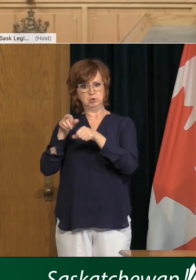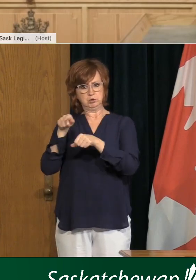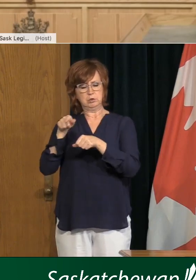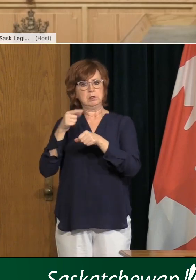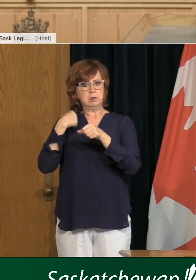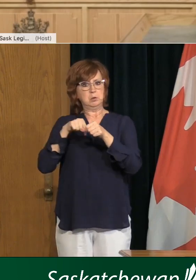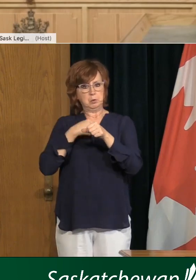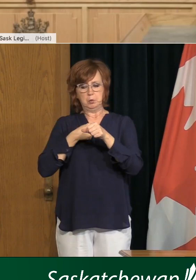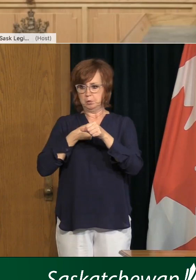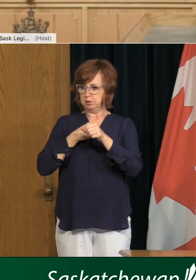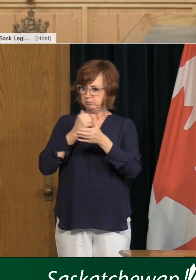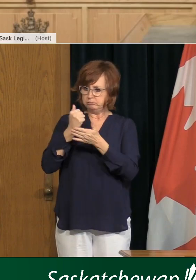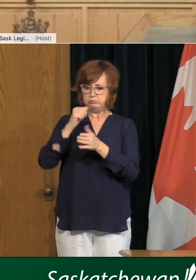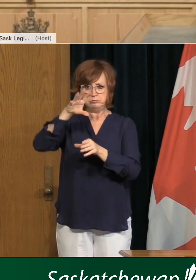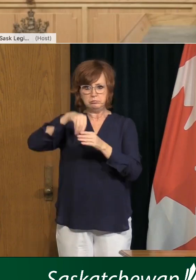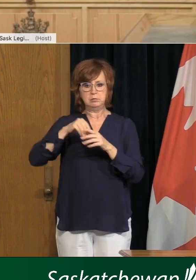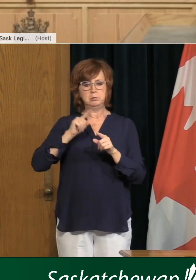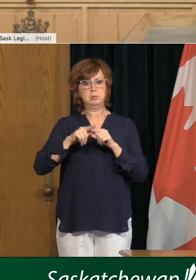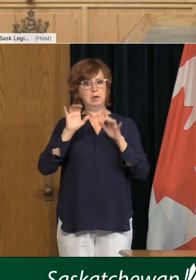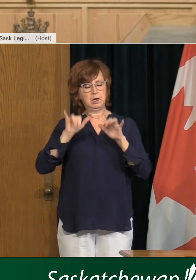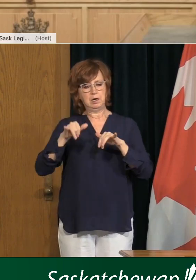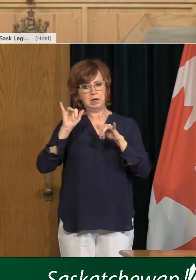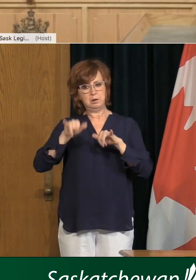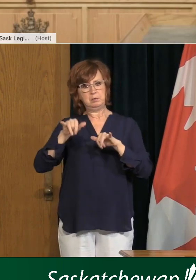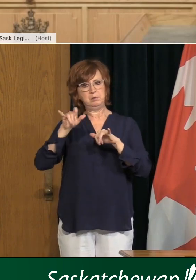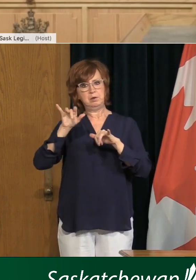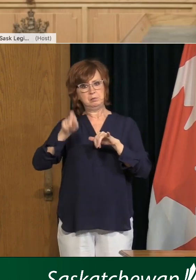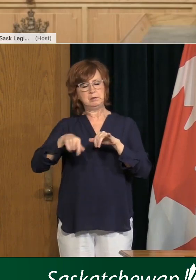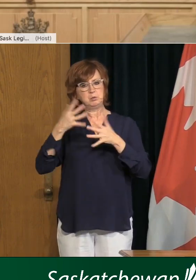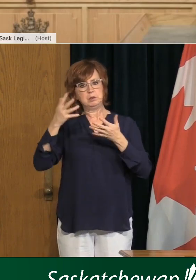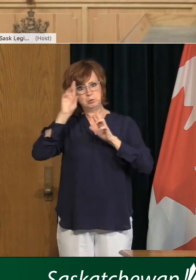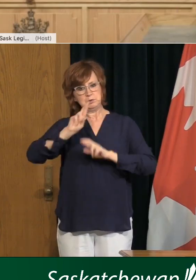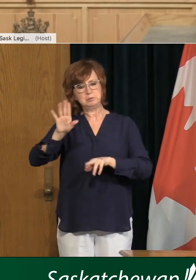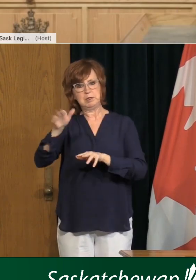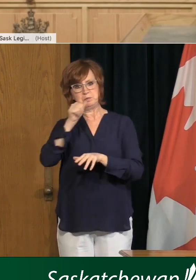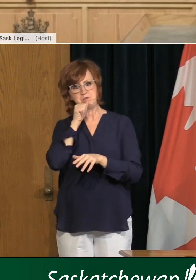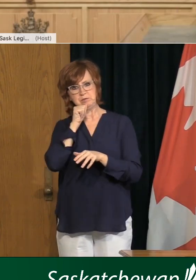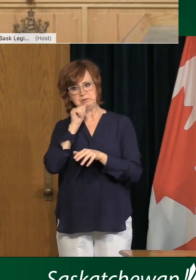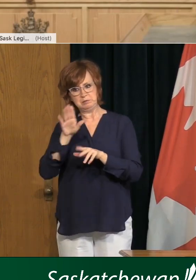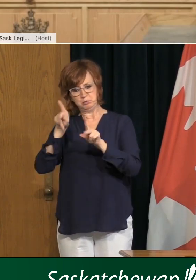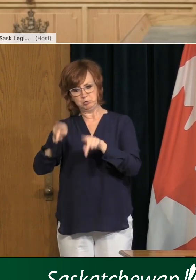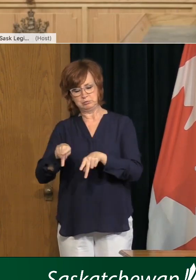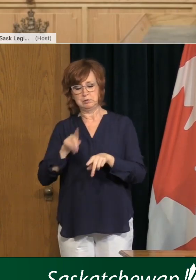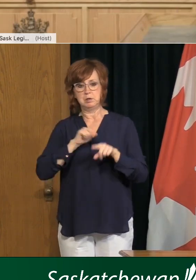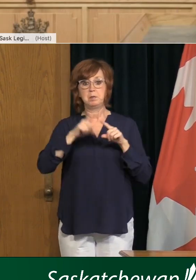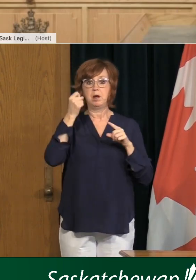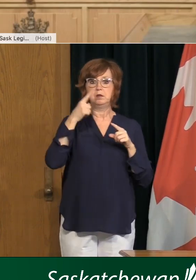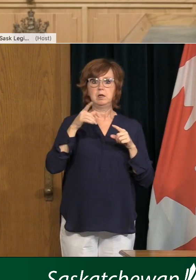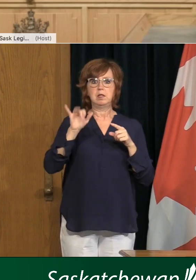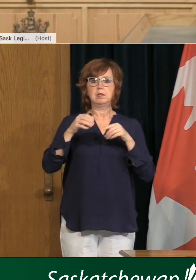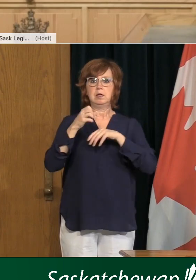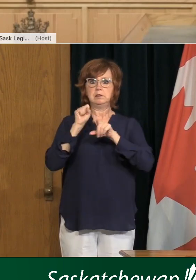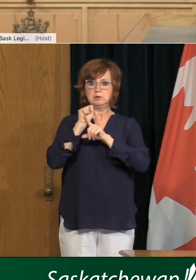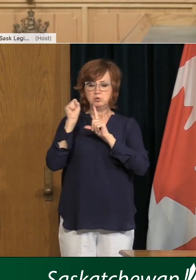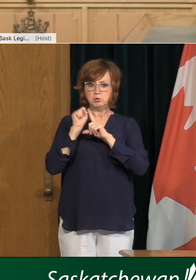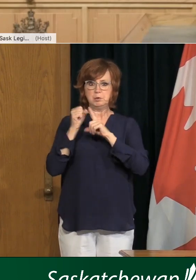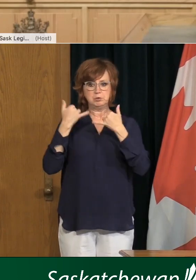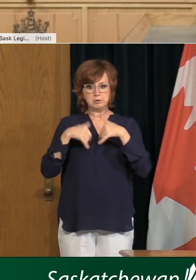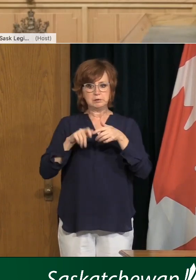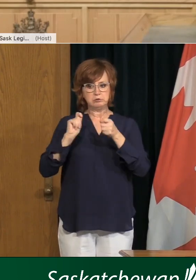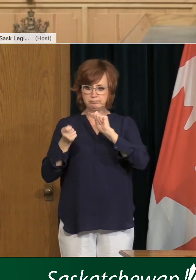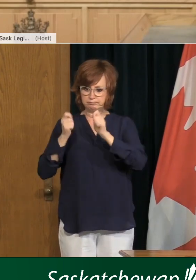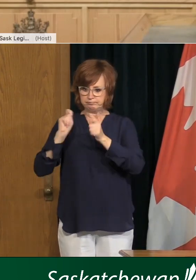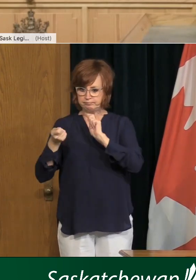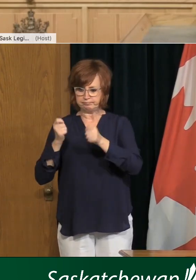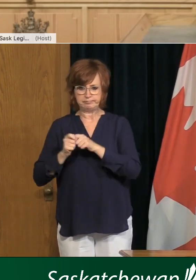of individuals involved in these active investigations. This is a developing situation, as I said, and we will continue to share more